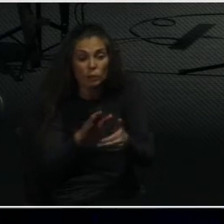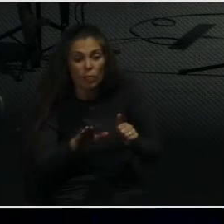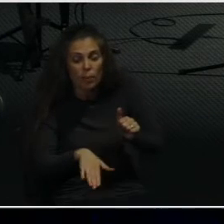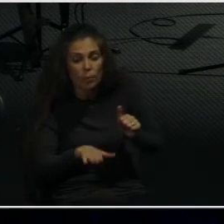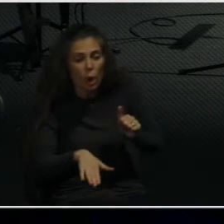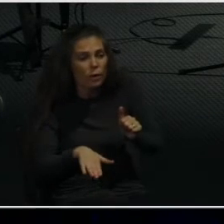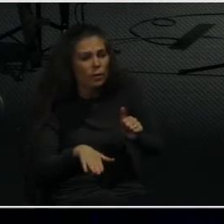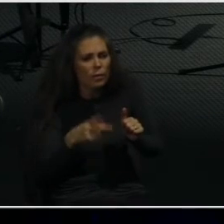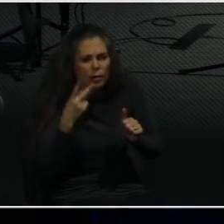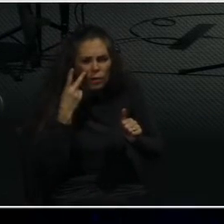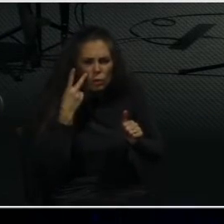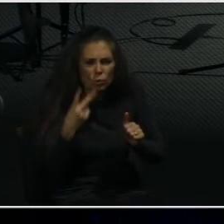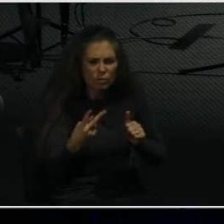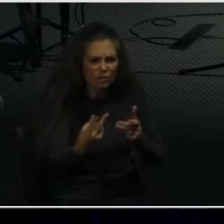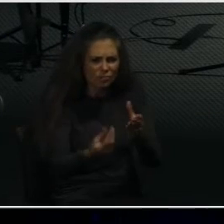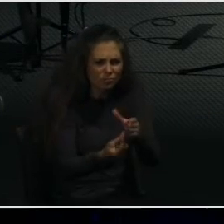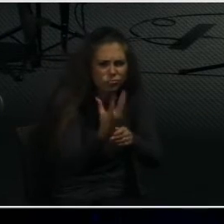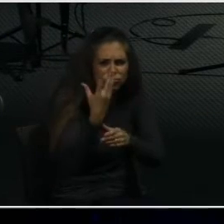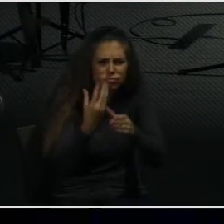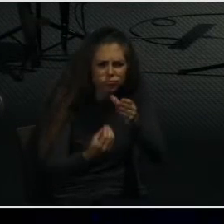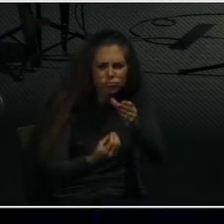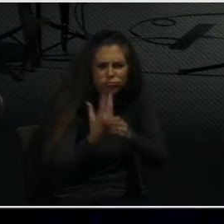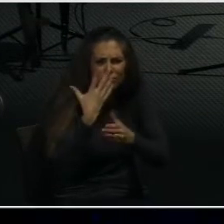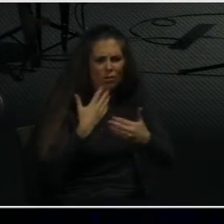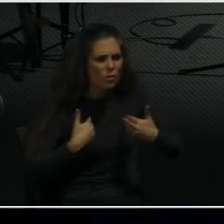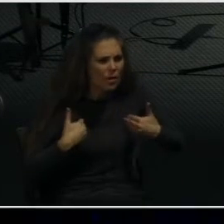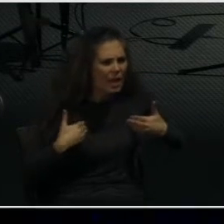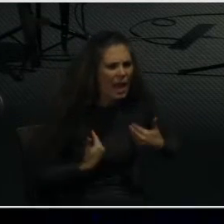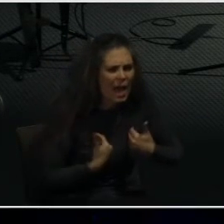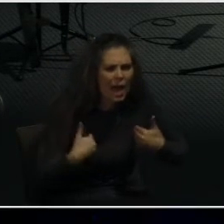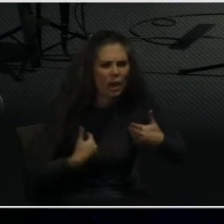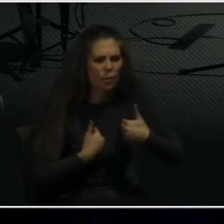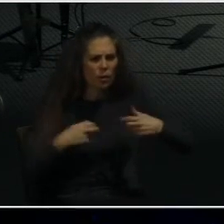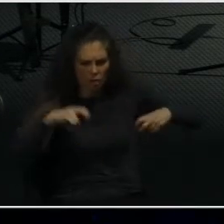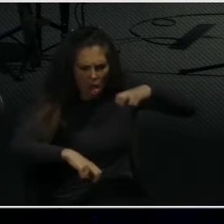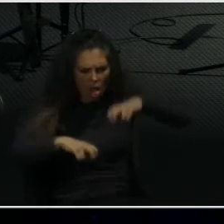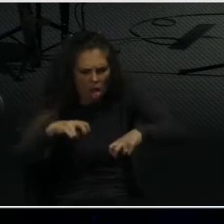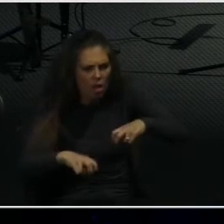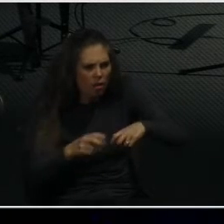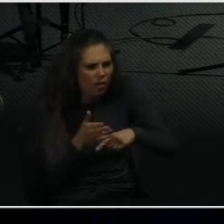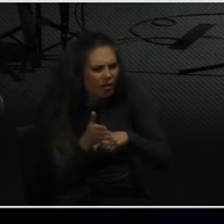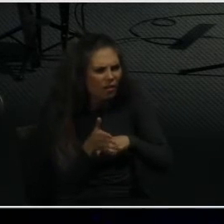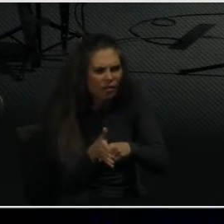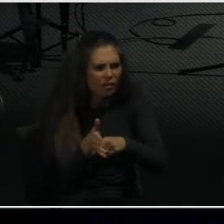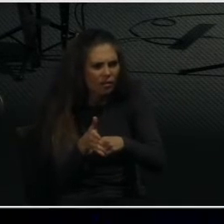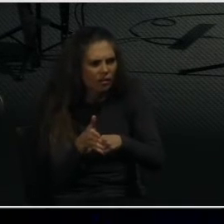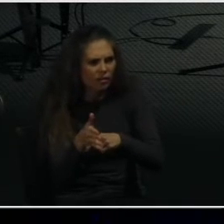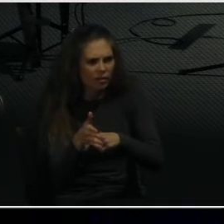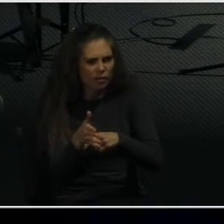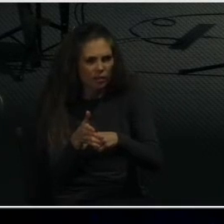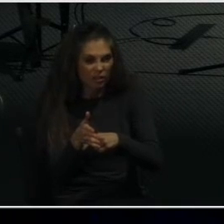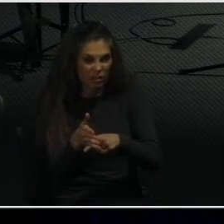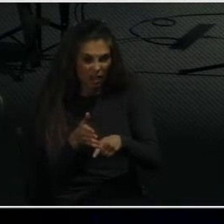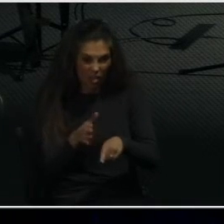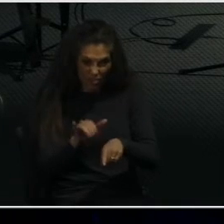bottom you see all kinds of vegetation and you see animals in the river, which is in an area which is currently a